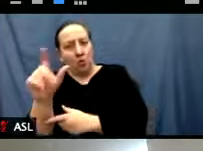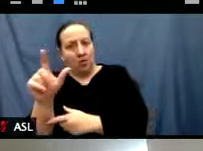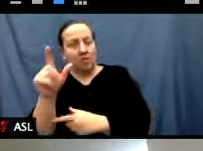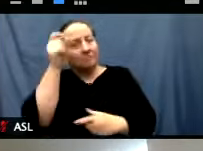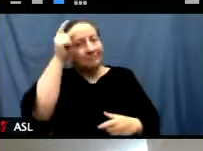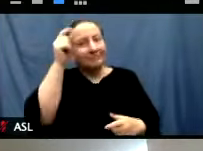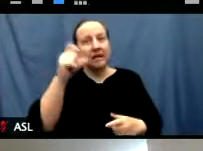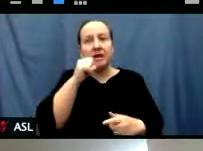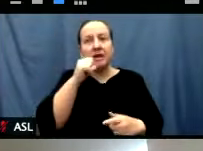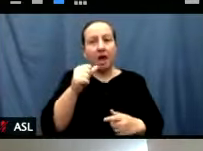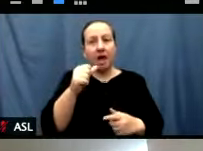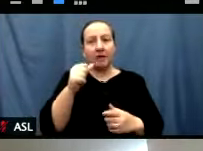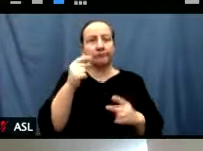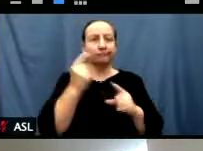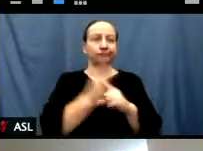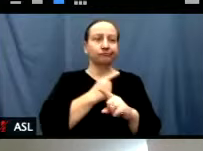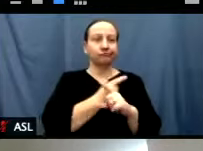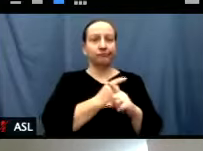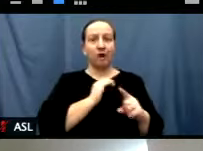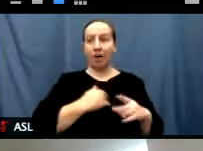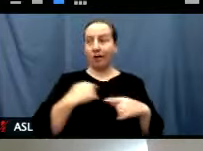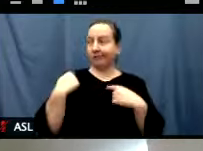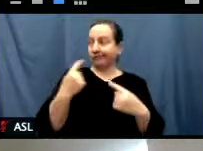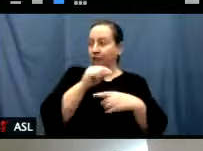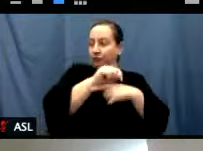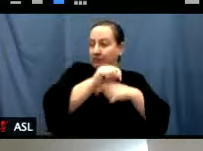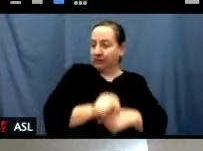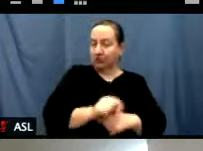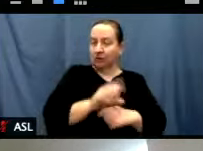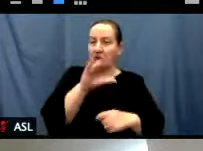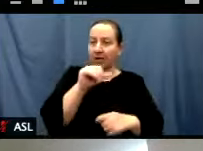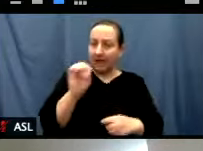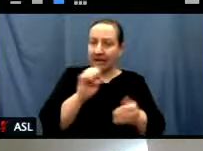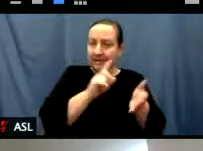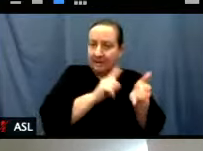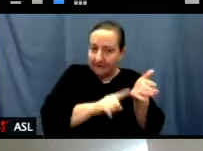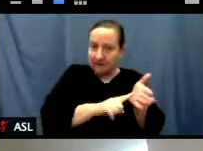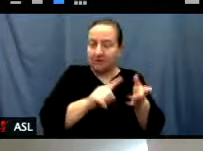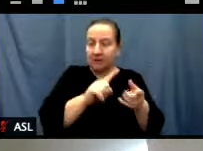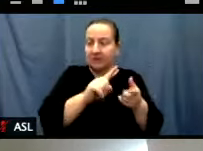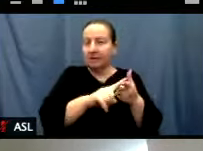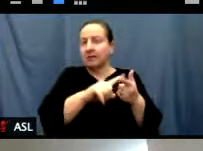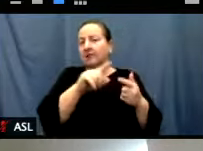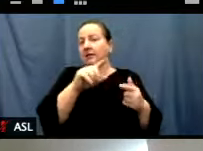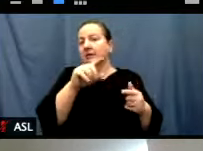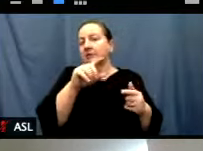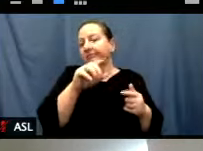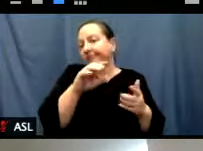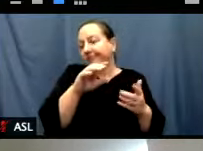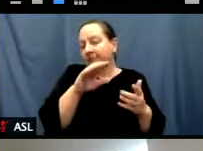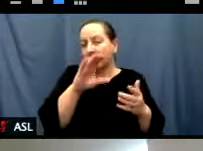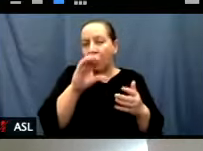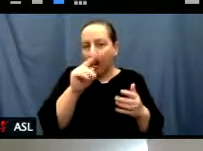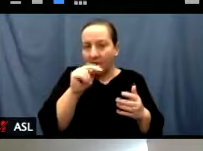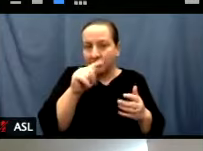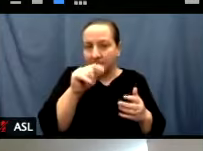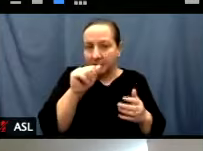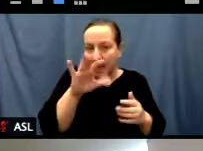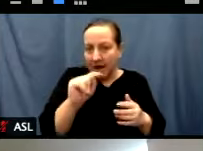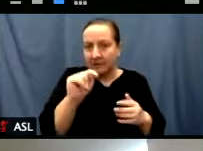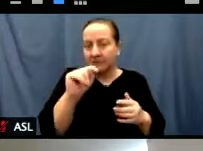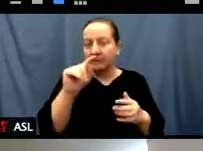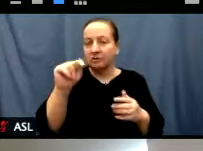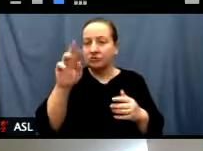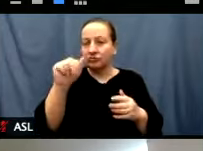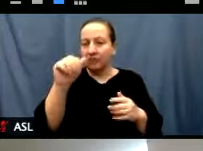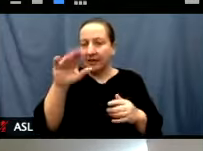traditional contact tracing or case investigation. It's a different and adjacent sort of tool or service. And